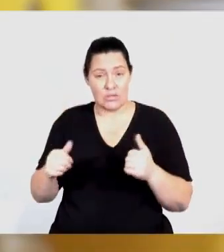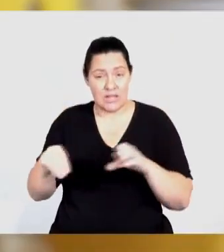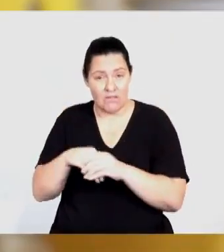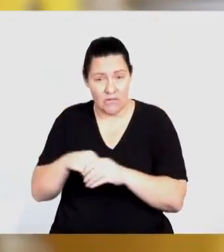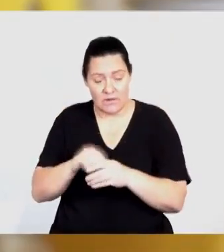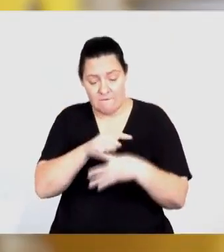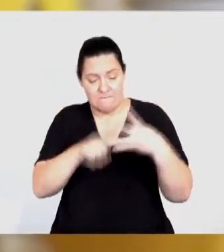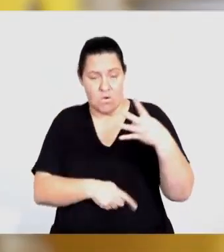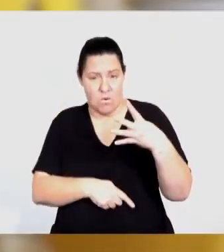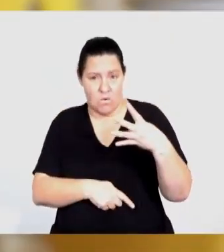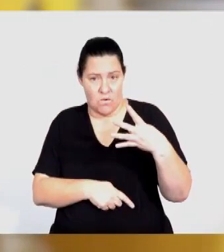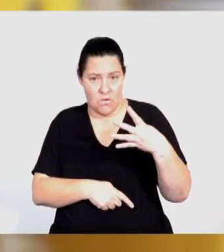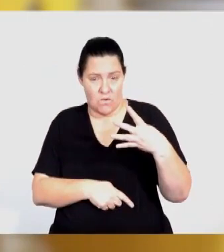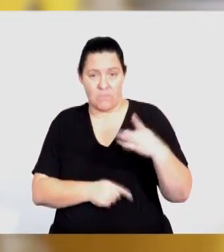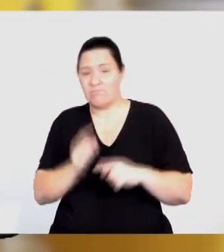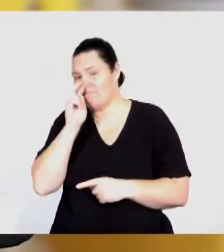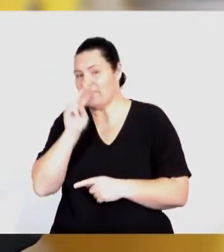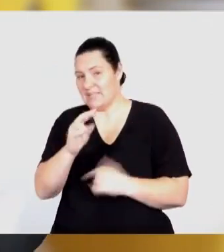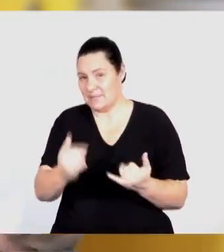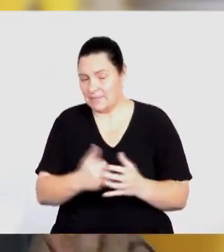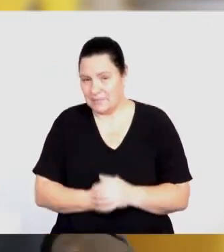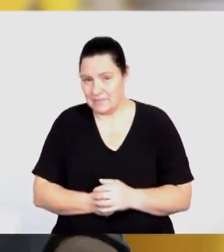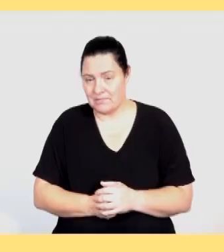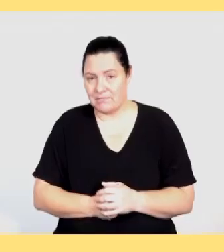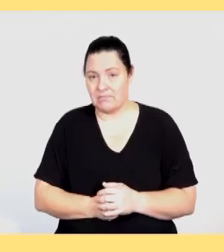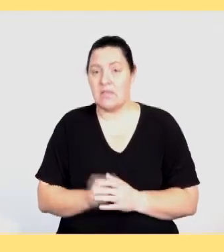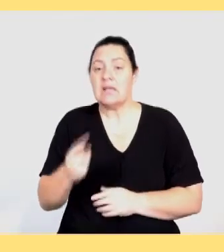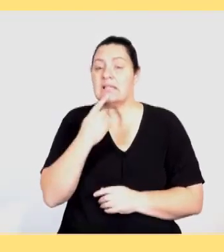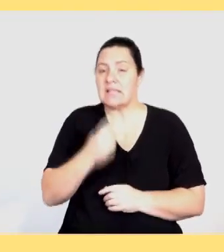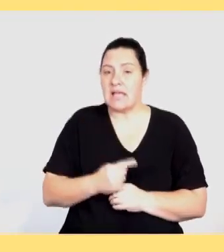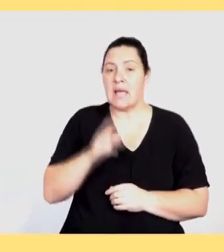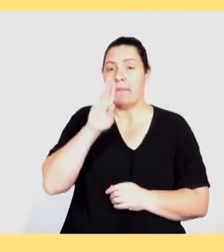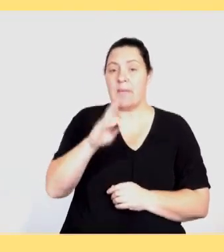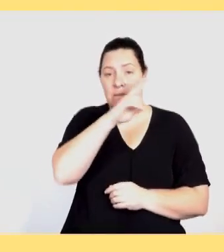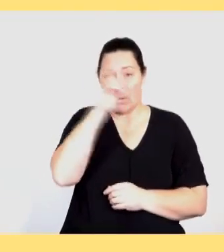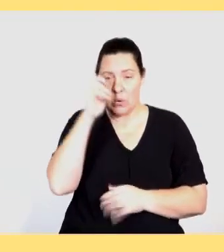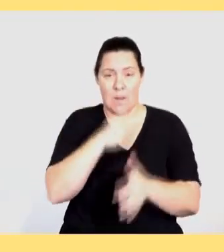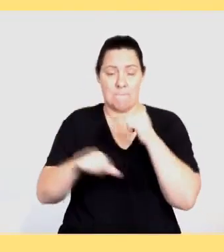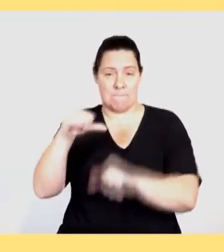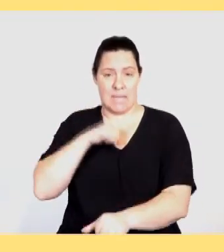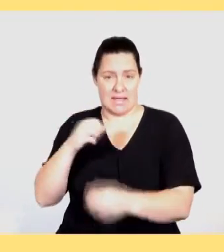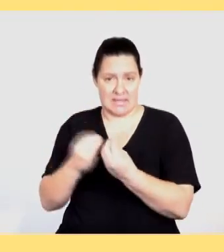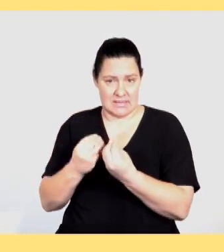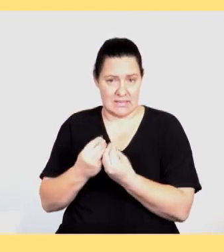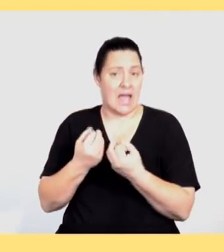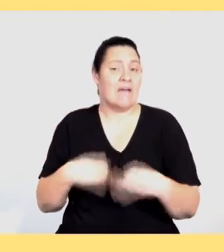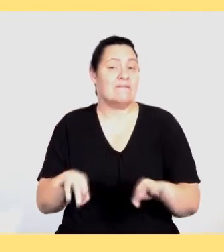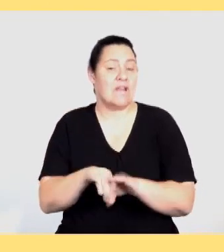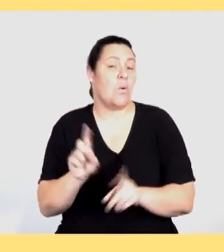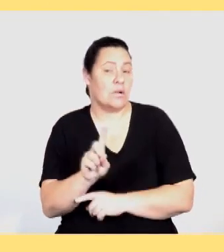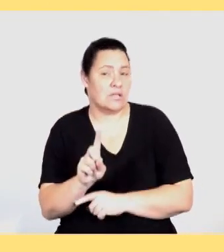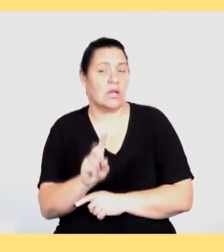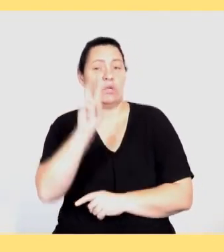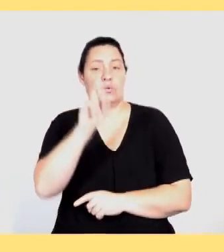are involved? 4 accounts. So let's quickly see now. Here it says B Blue returned goods to the value